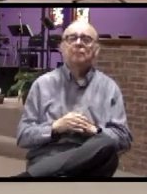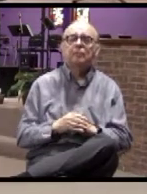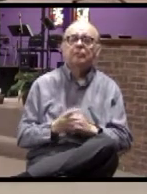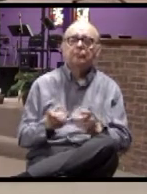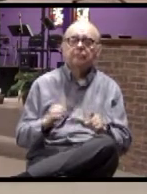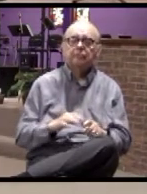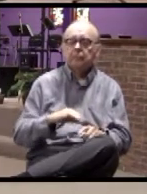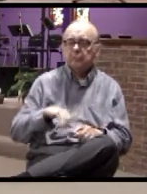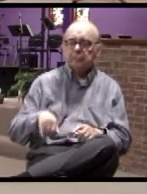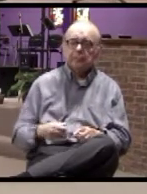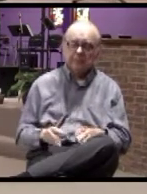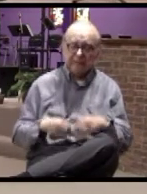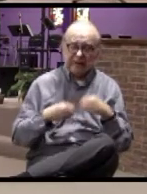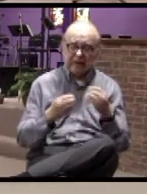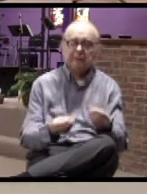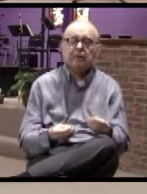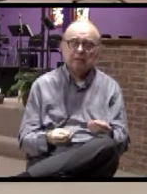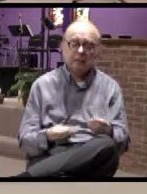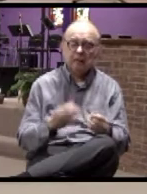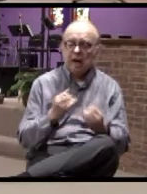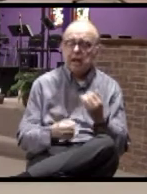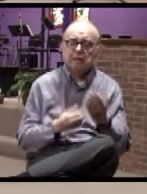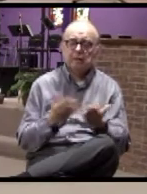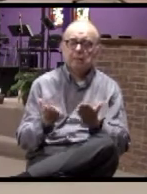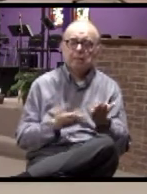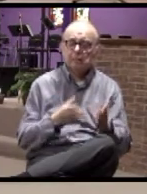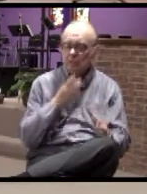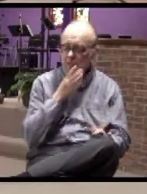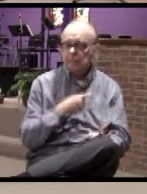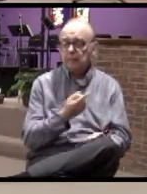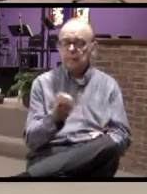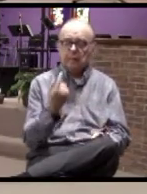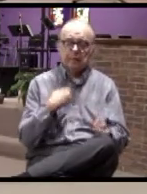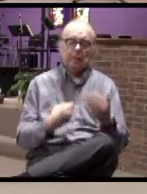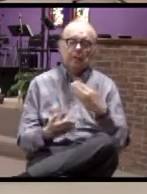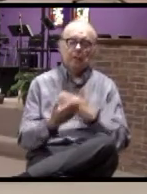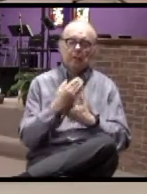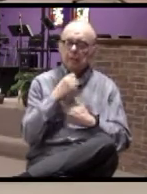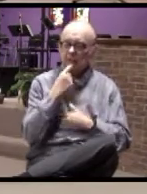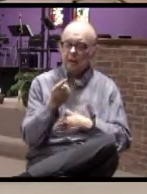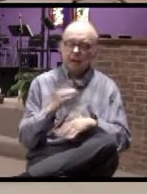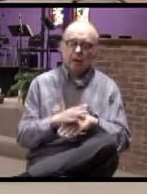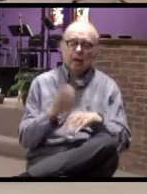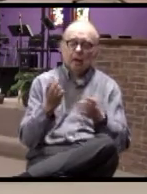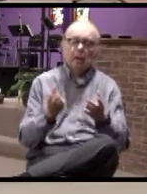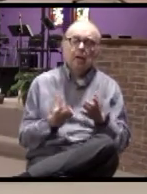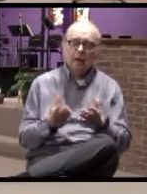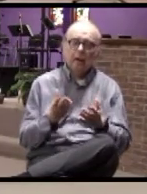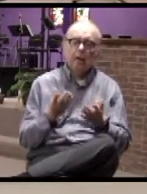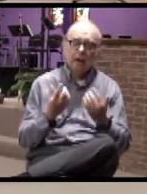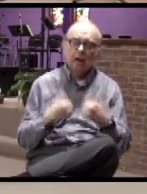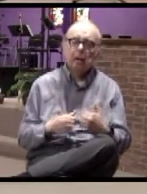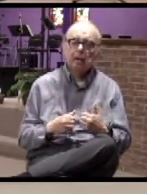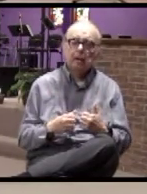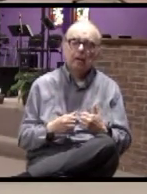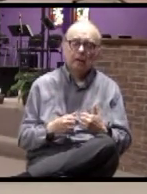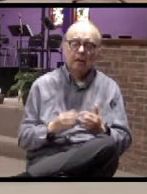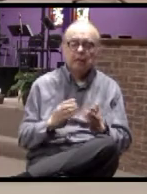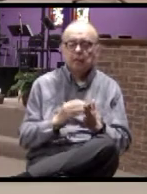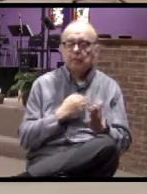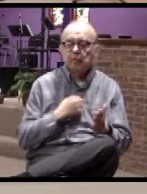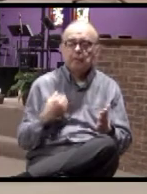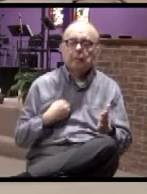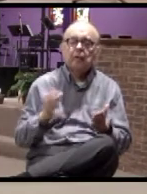When the invitation was given at the end of the service, she went forward telling the church that she wanted to become a member of